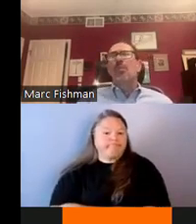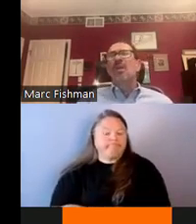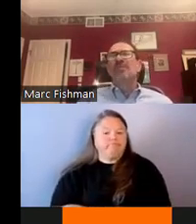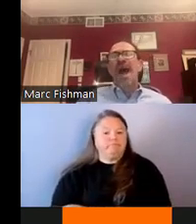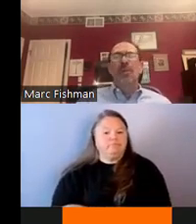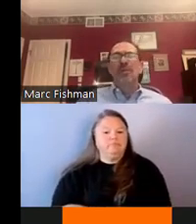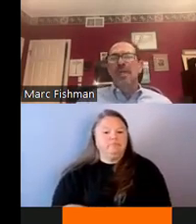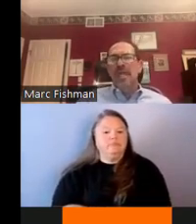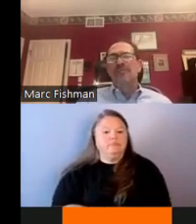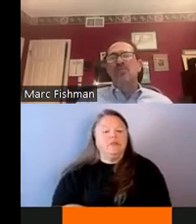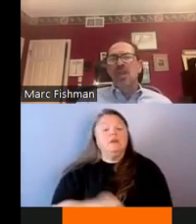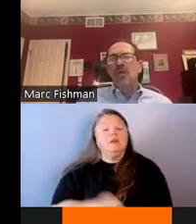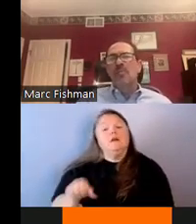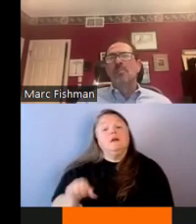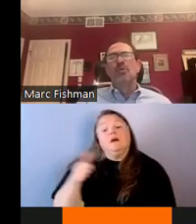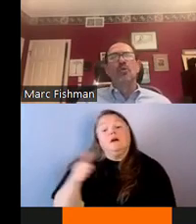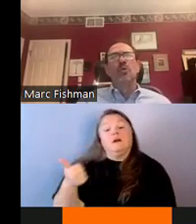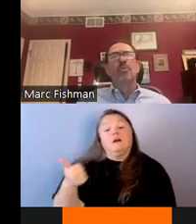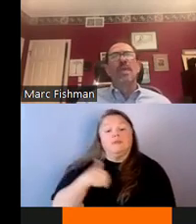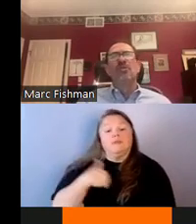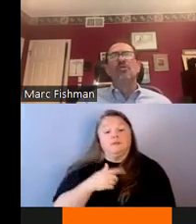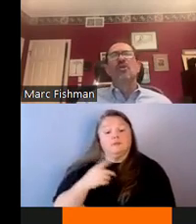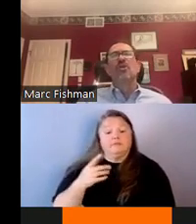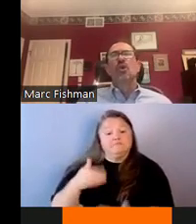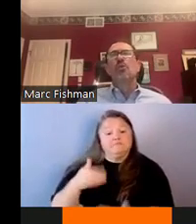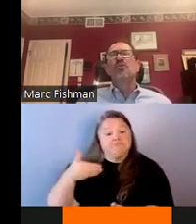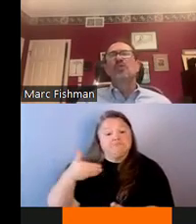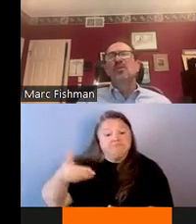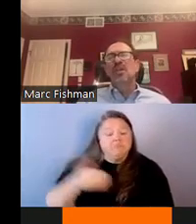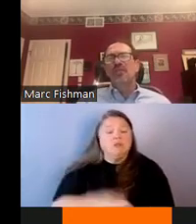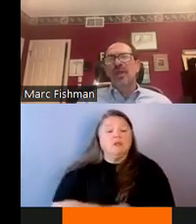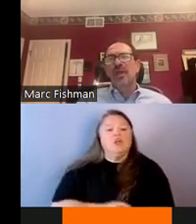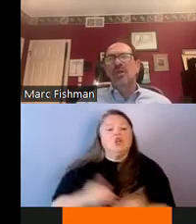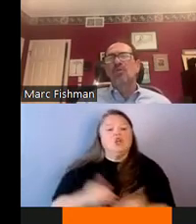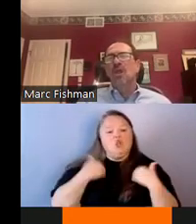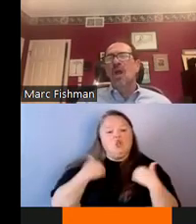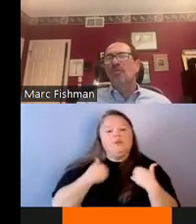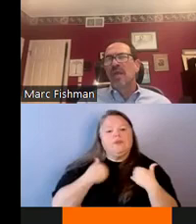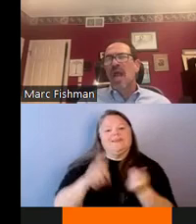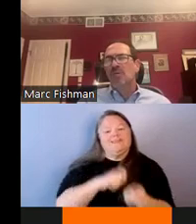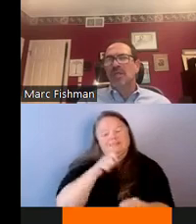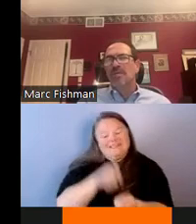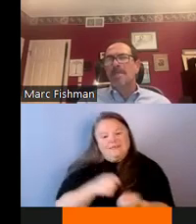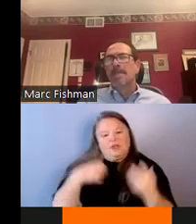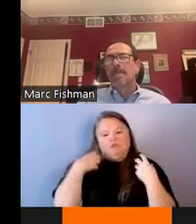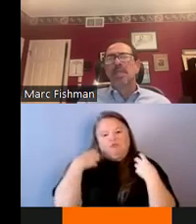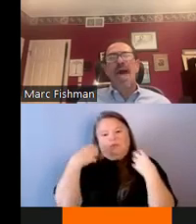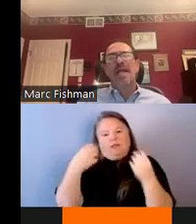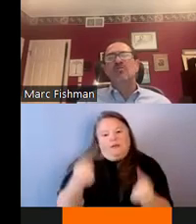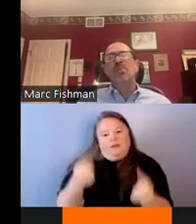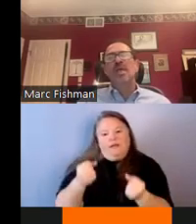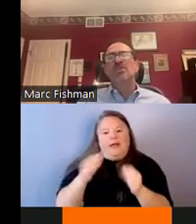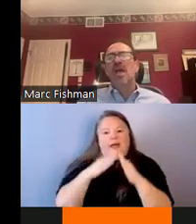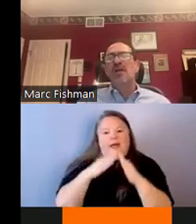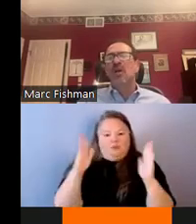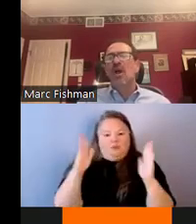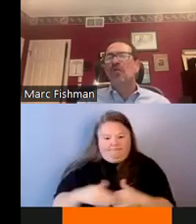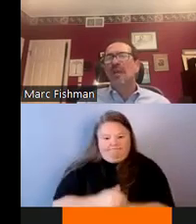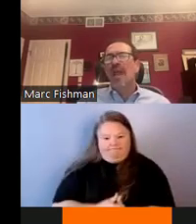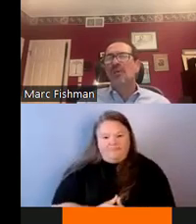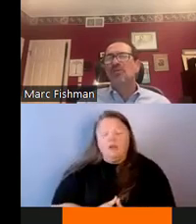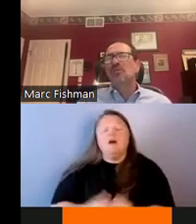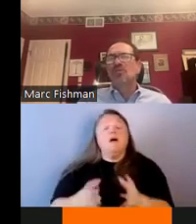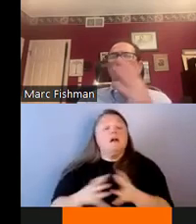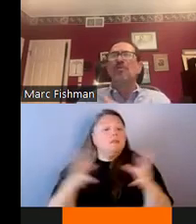Another thing that we've dabbled in, and I've seen other people do, is youth-specific recovery housing. Lots of places